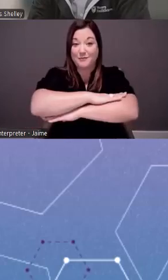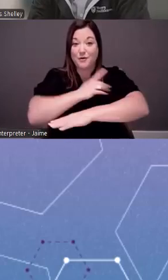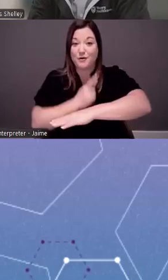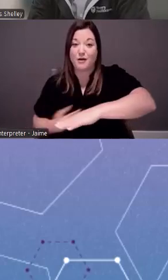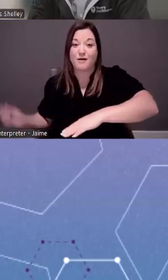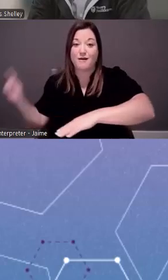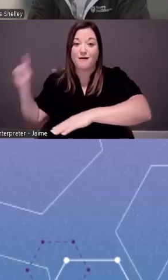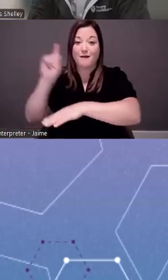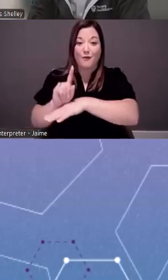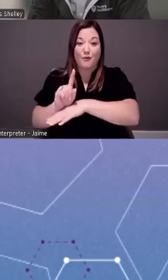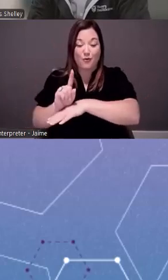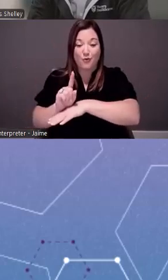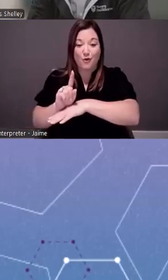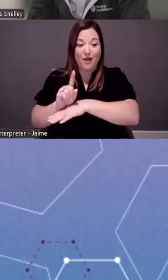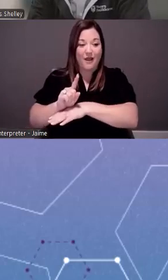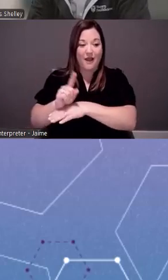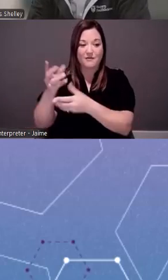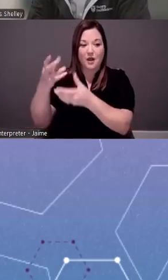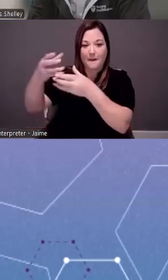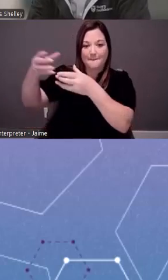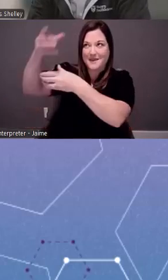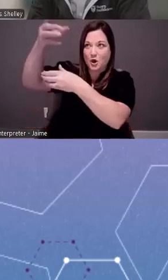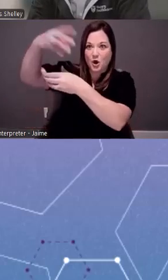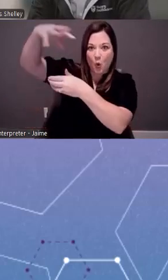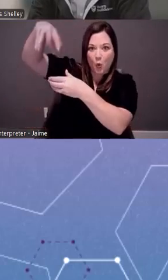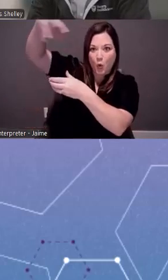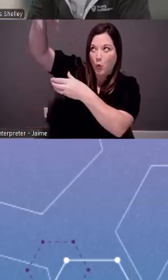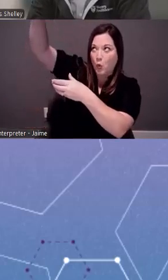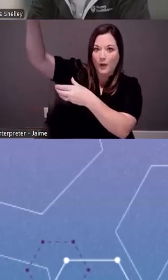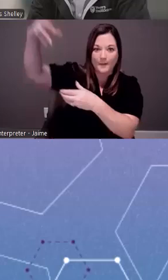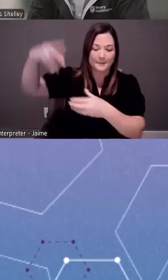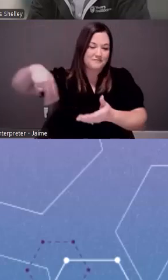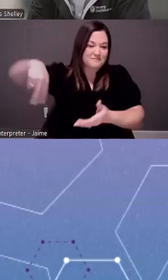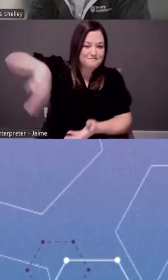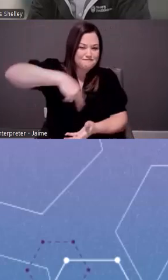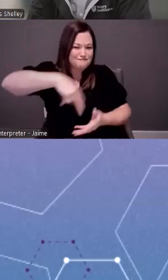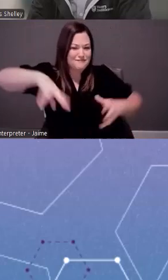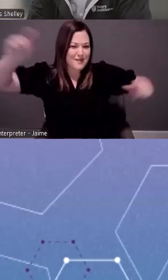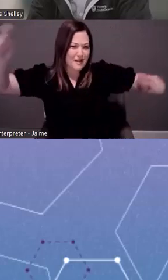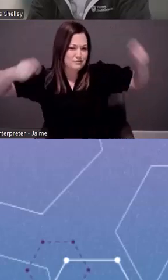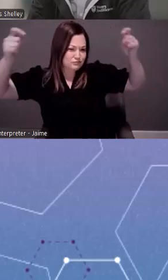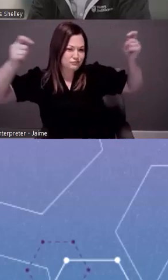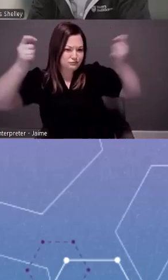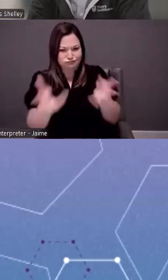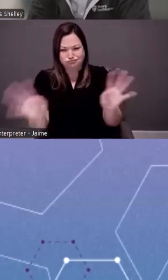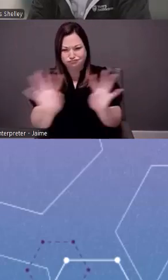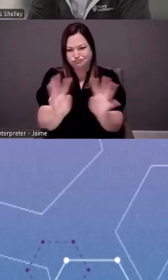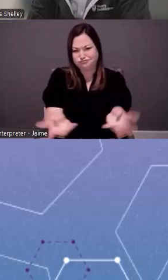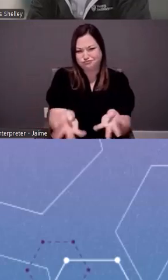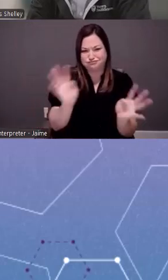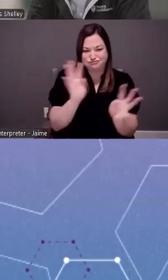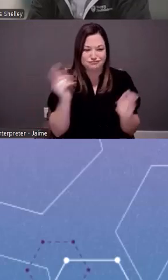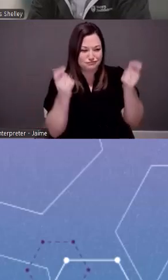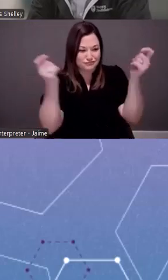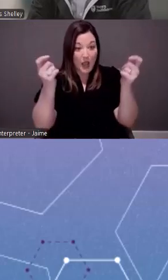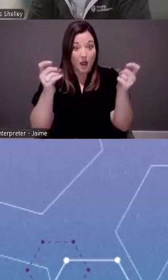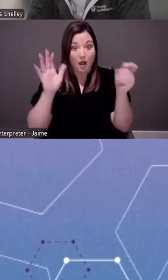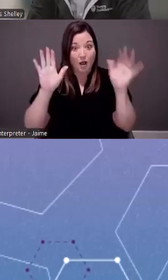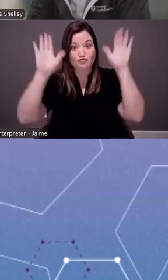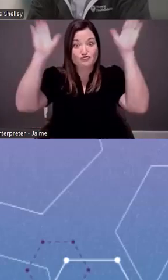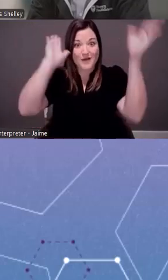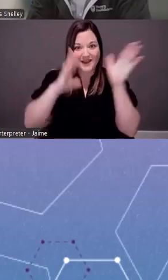smoking beaker as many scientists dance around in celebration of some supposed great